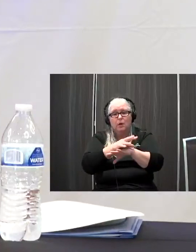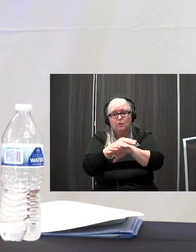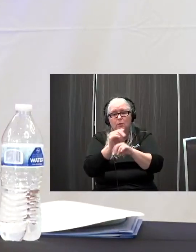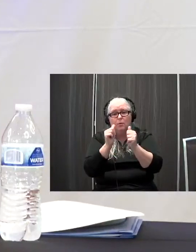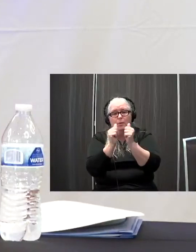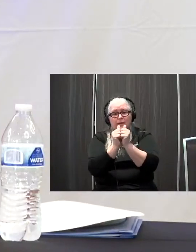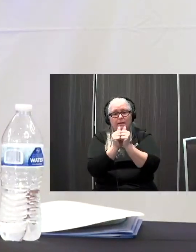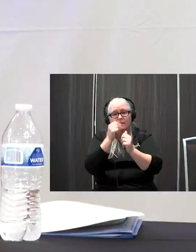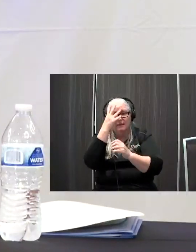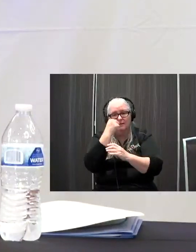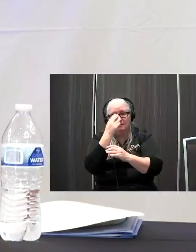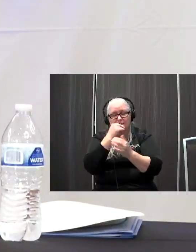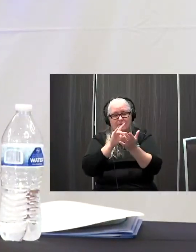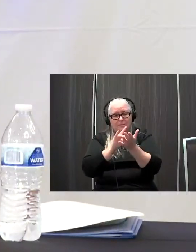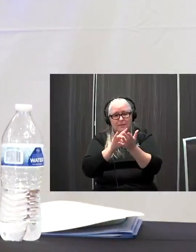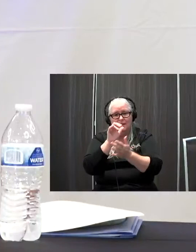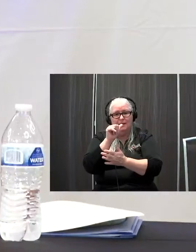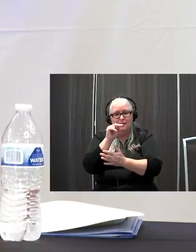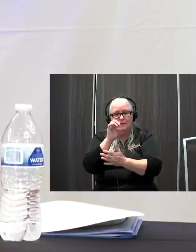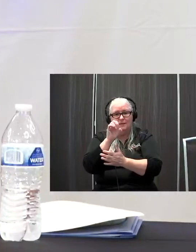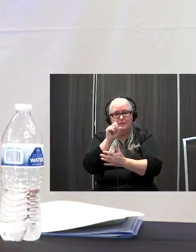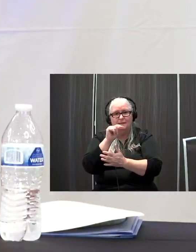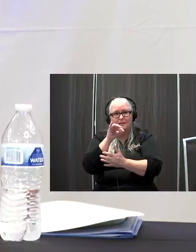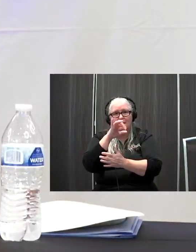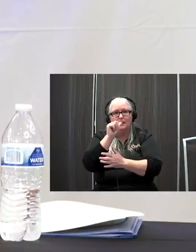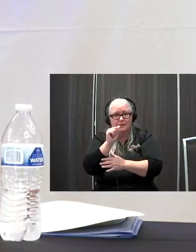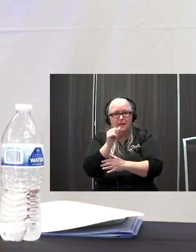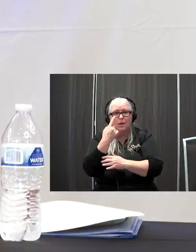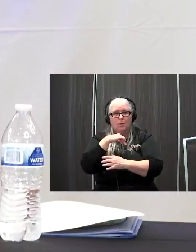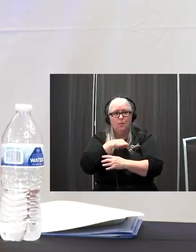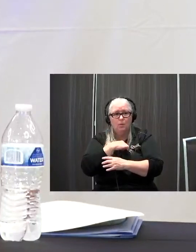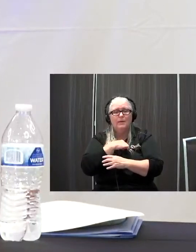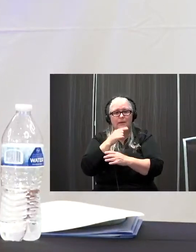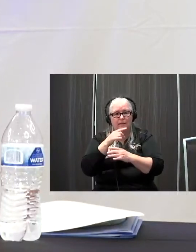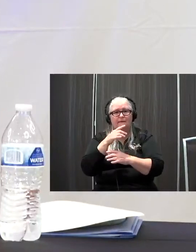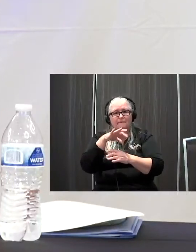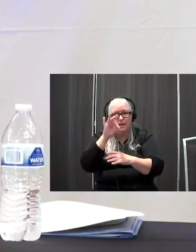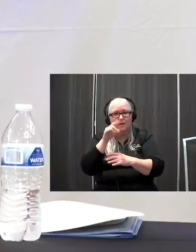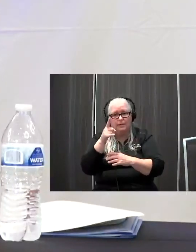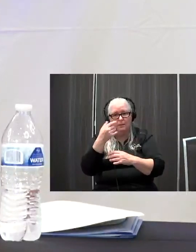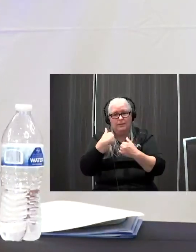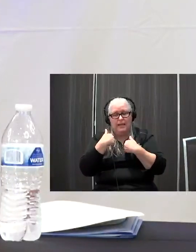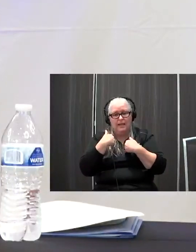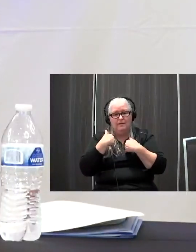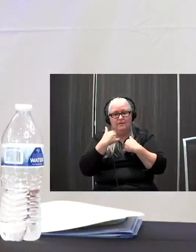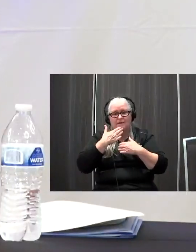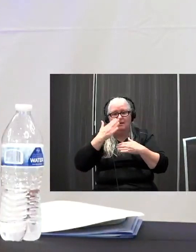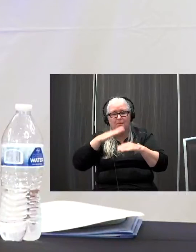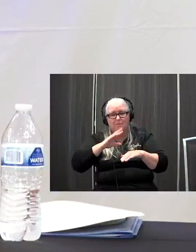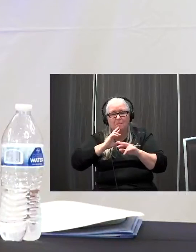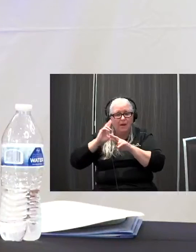helpful. What we found is that one of the medications, common anesthesia medication, he was having an adverse reaction that was